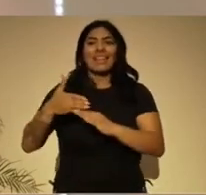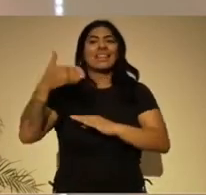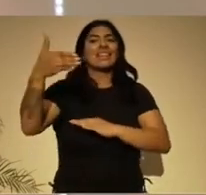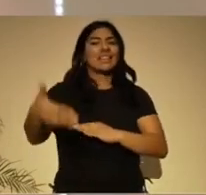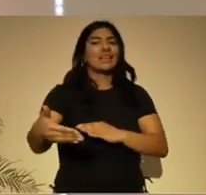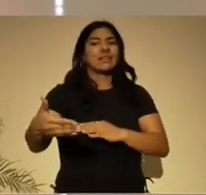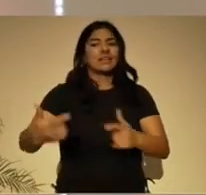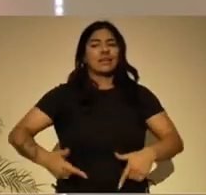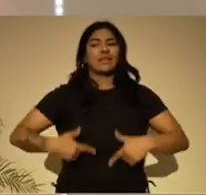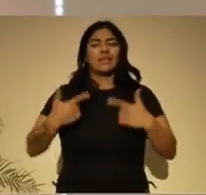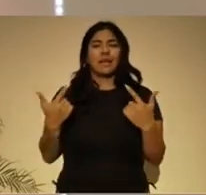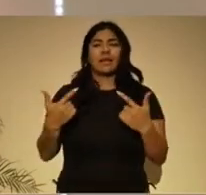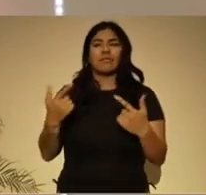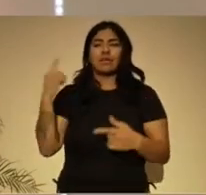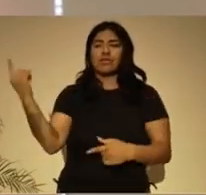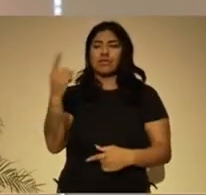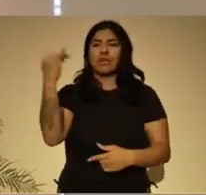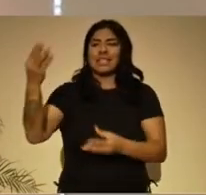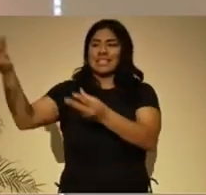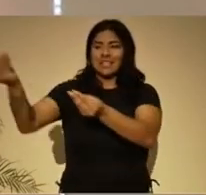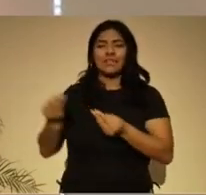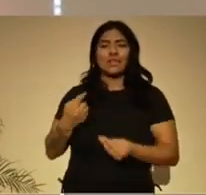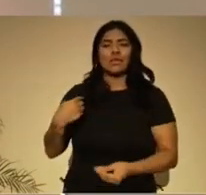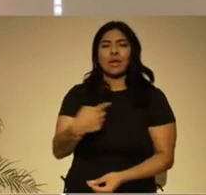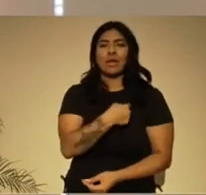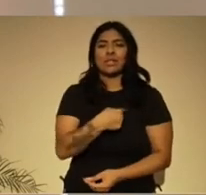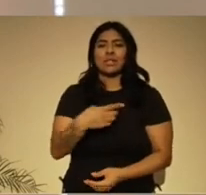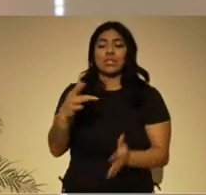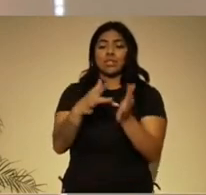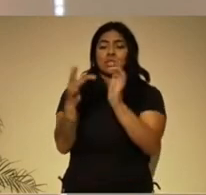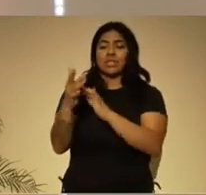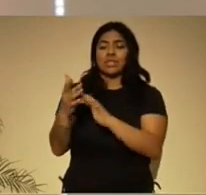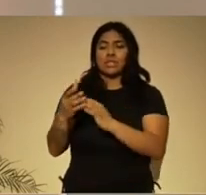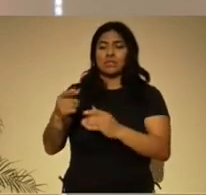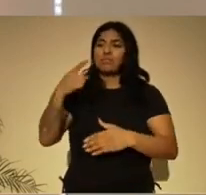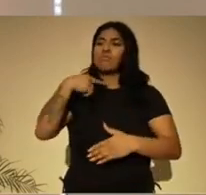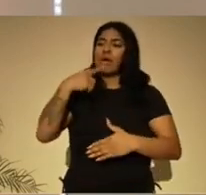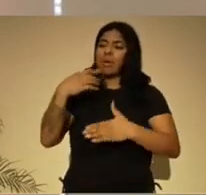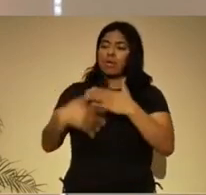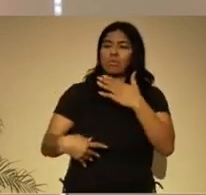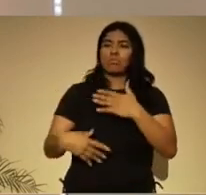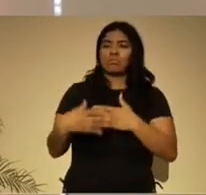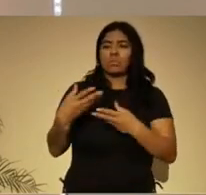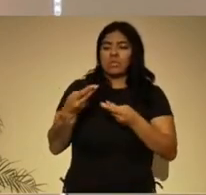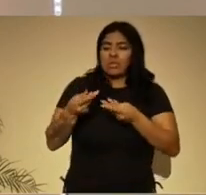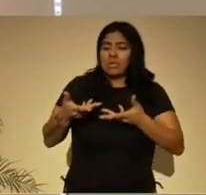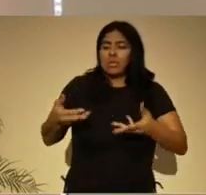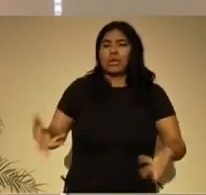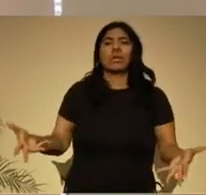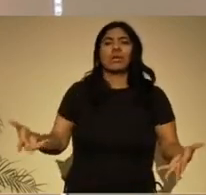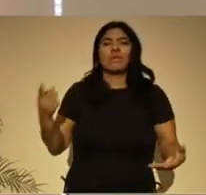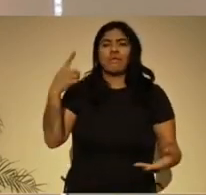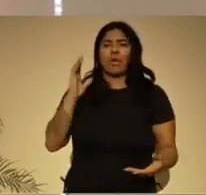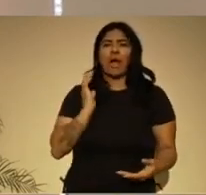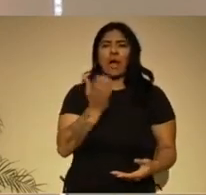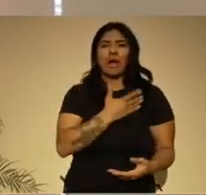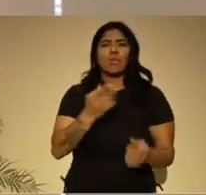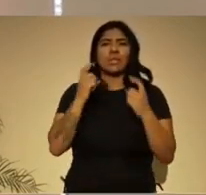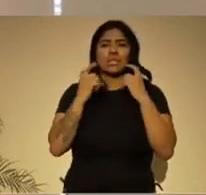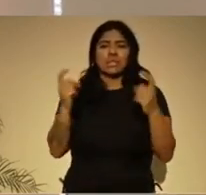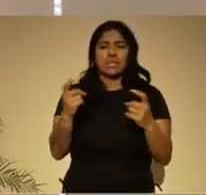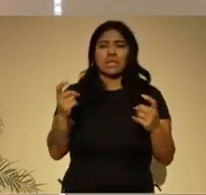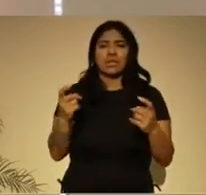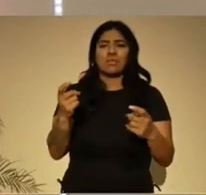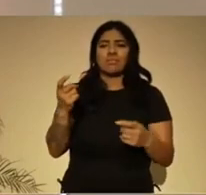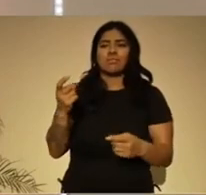to us forevermore. See, Jesus shed his blood for the remission of our sins. That just means that he put away all of our